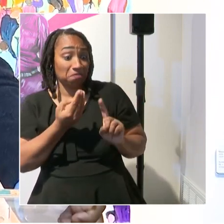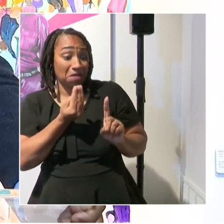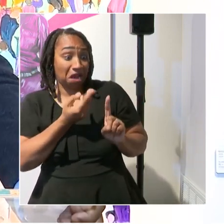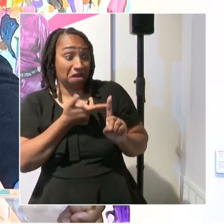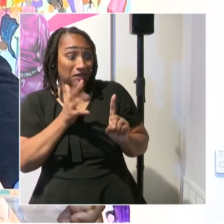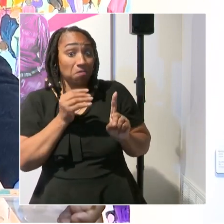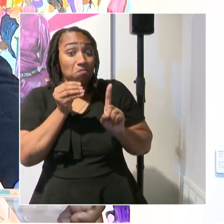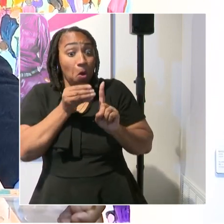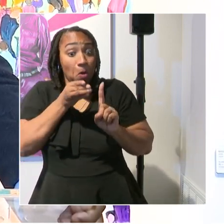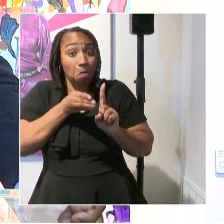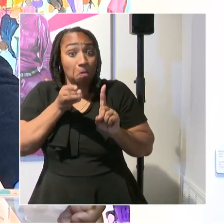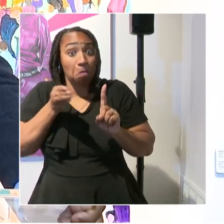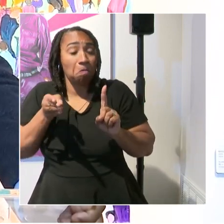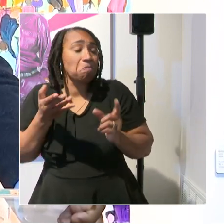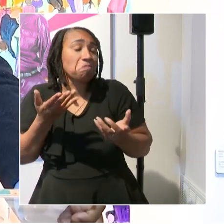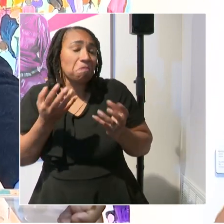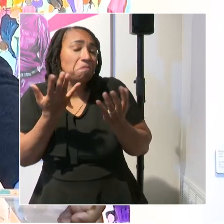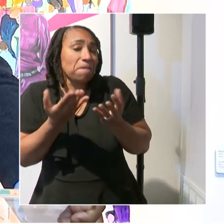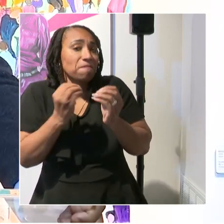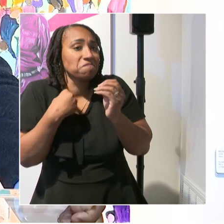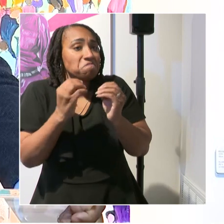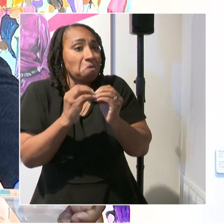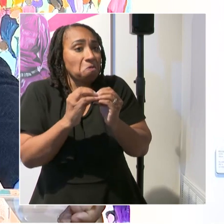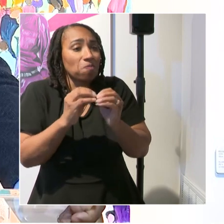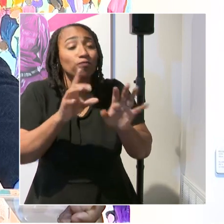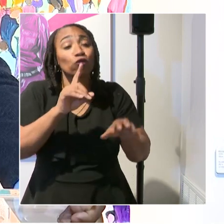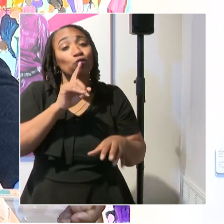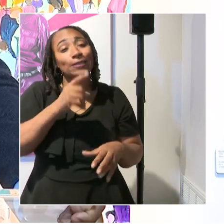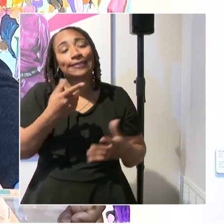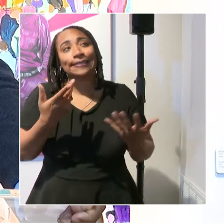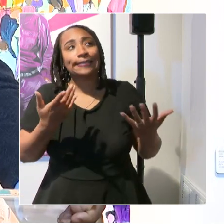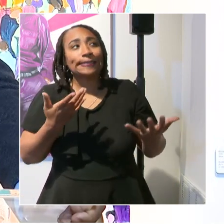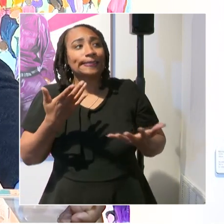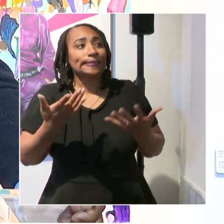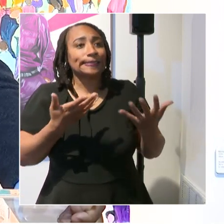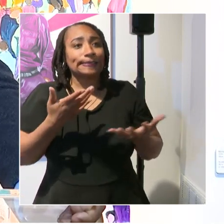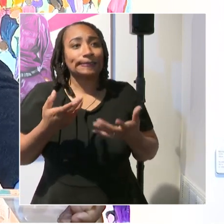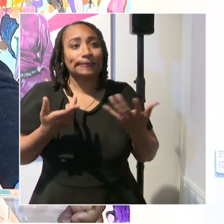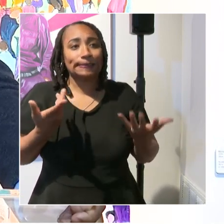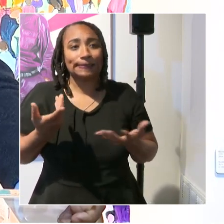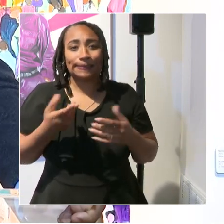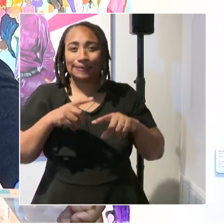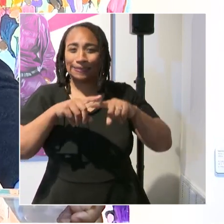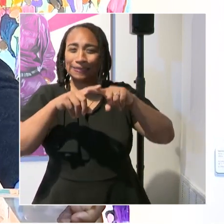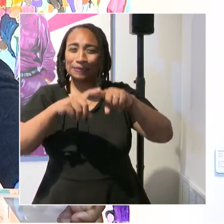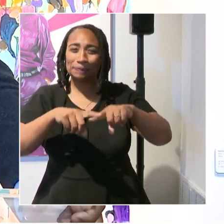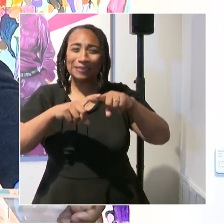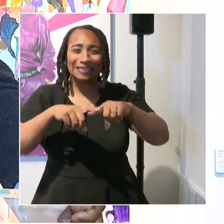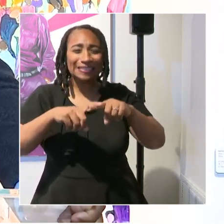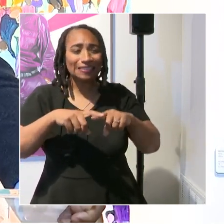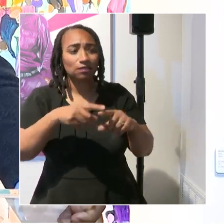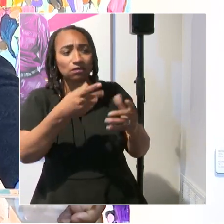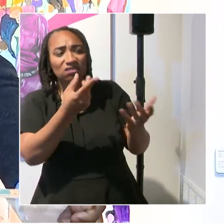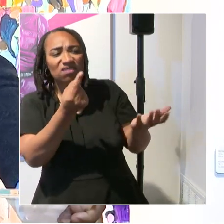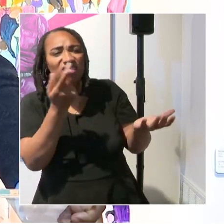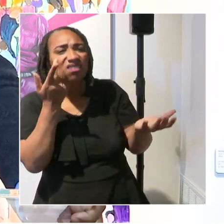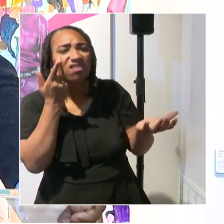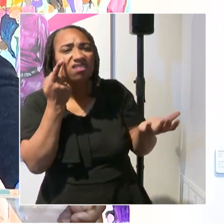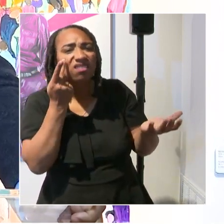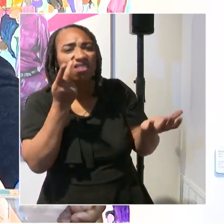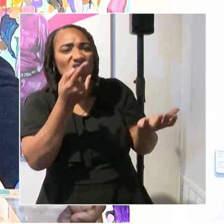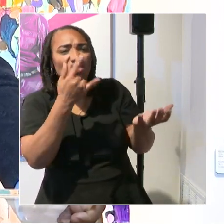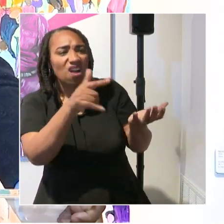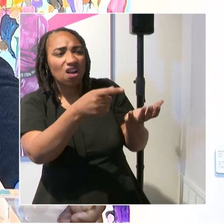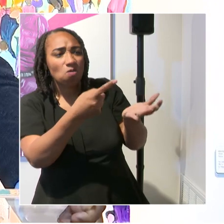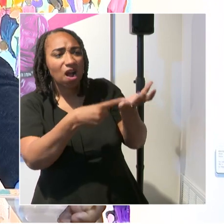think that really is dependent on what occurs between now and then. I think